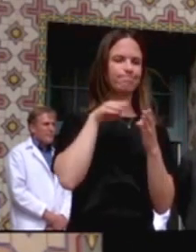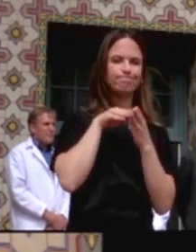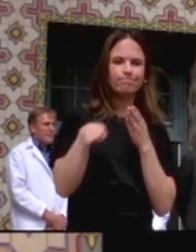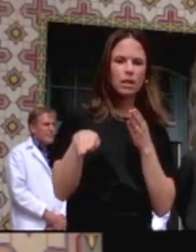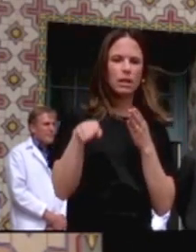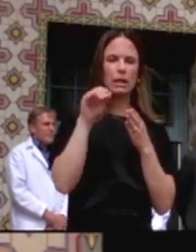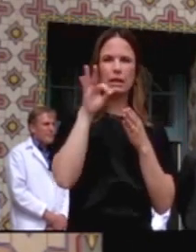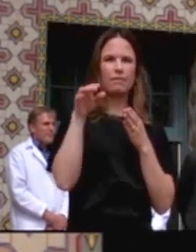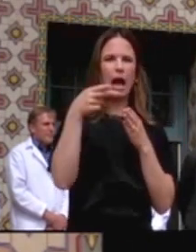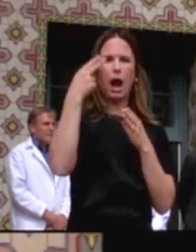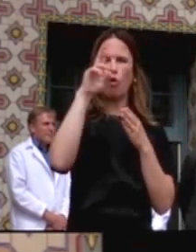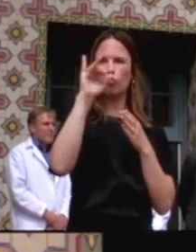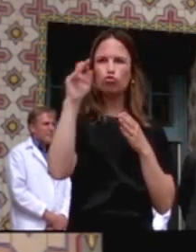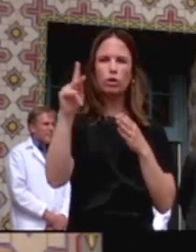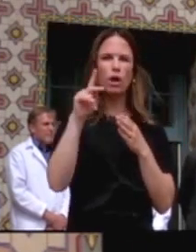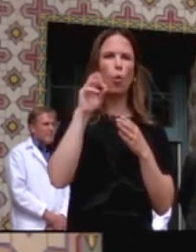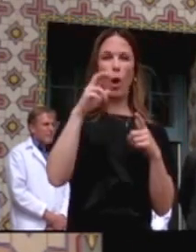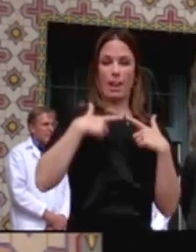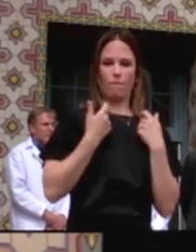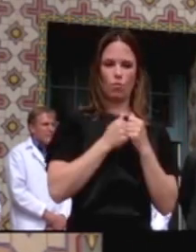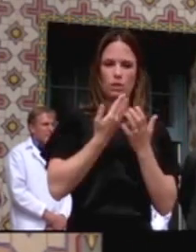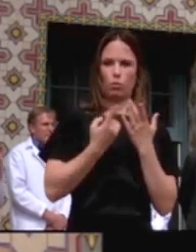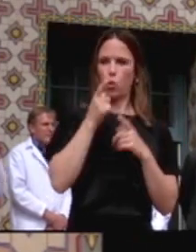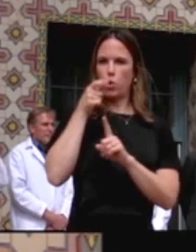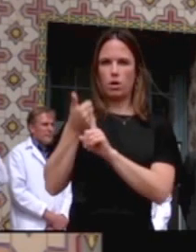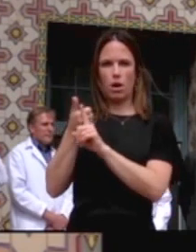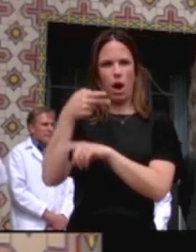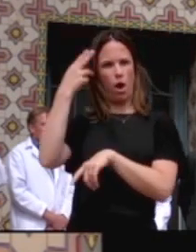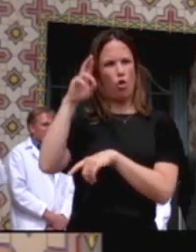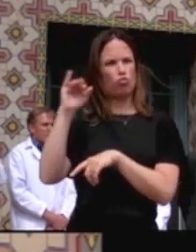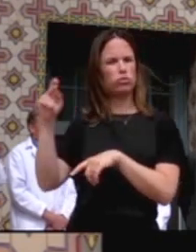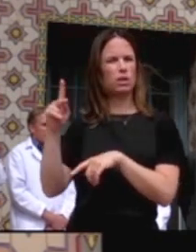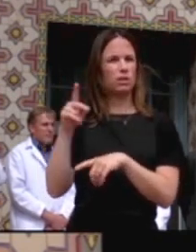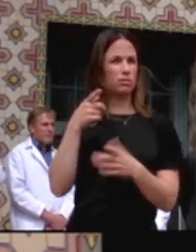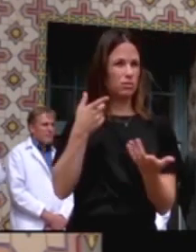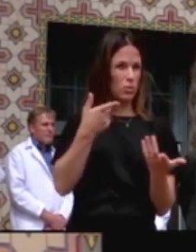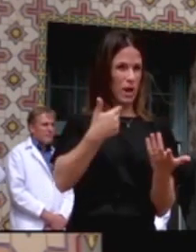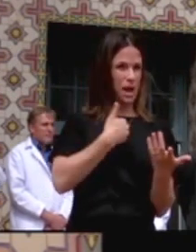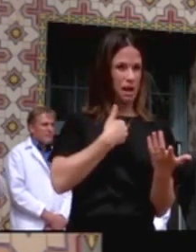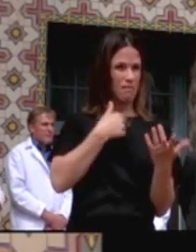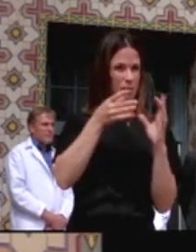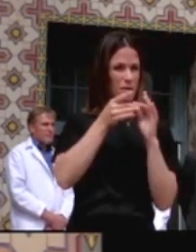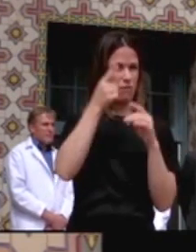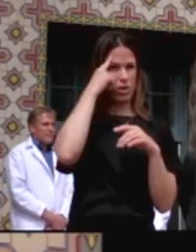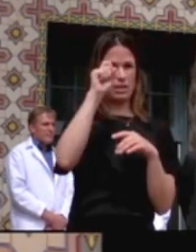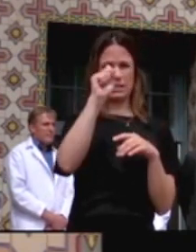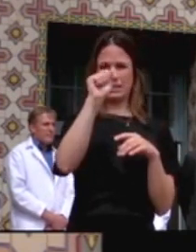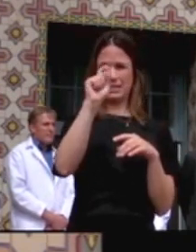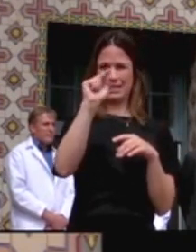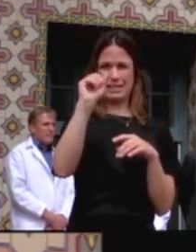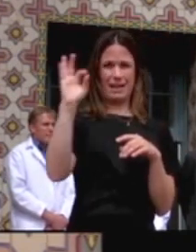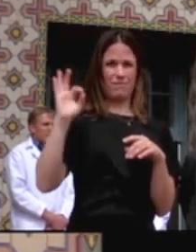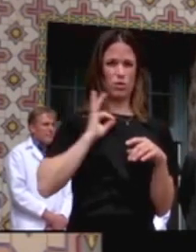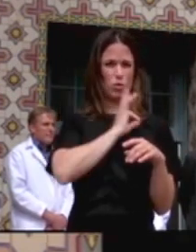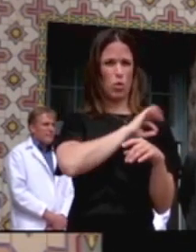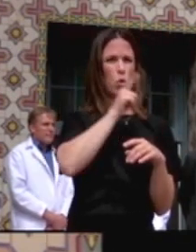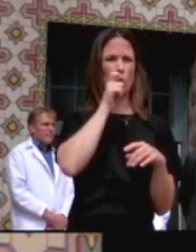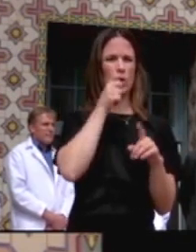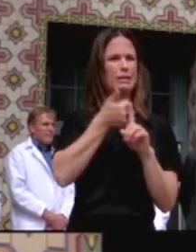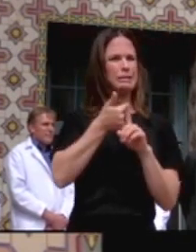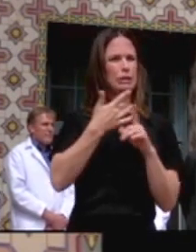they were at high risk or lived with someone at high risk. I wonder if you have a message to the staff who are still concerned about going back to